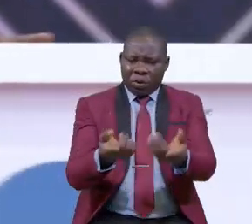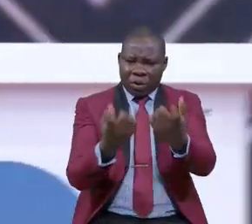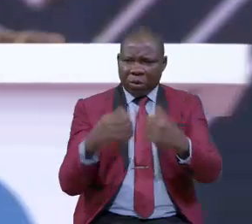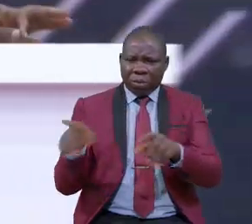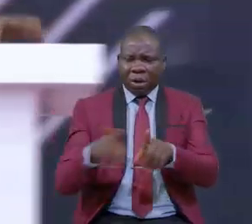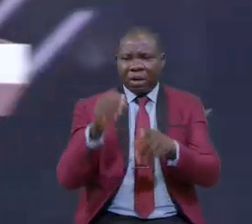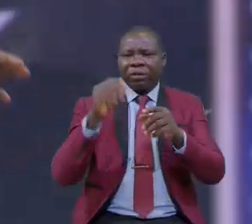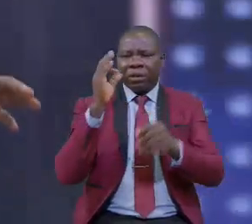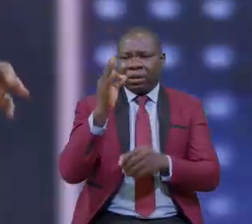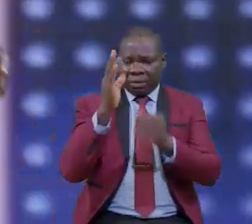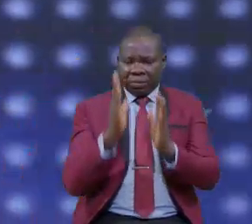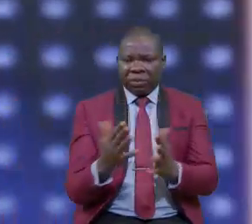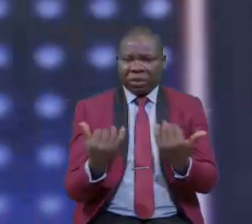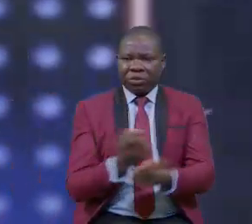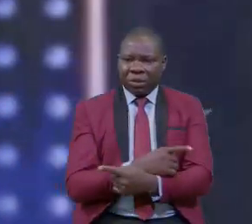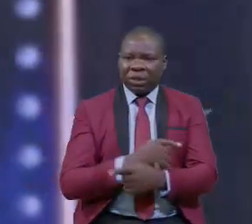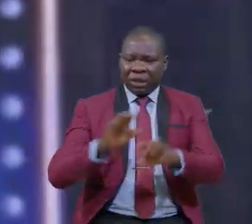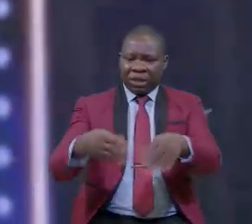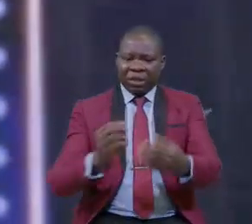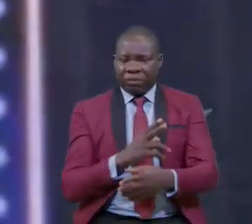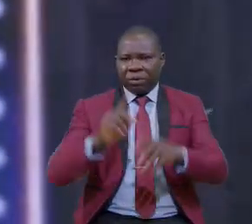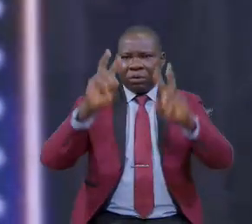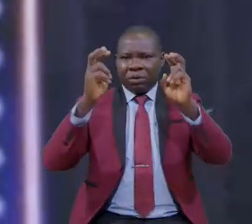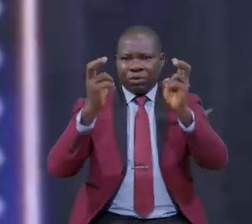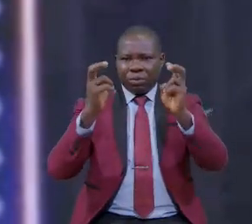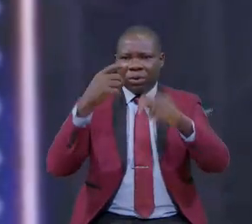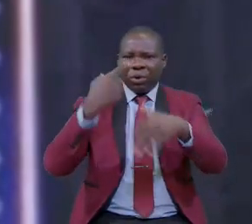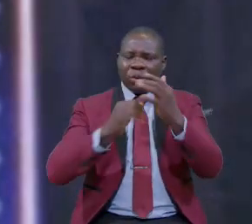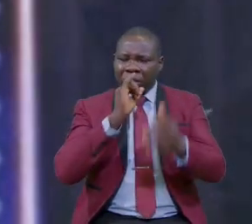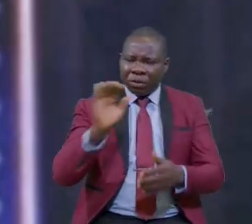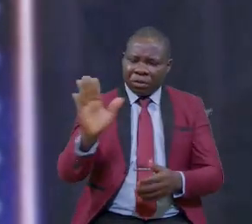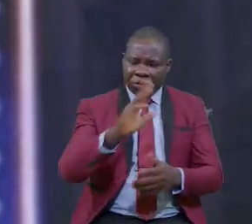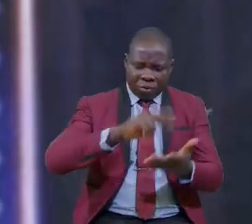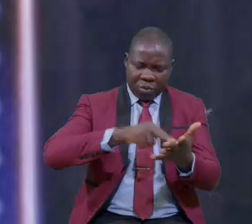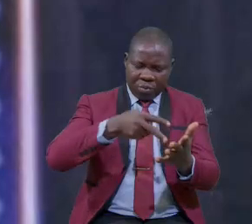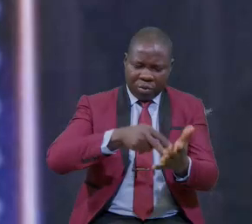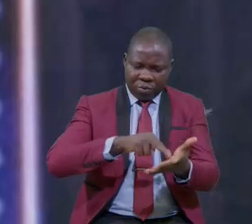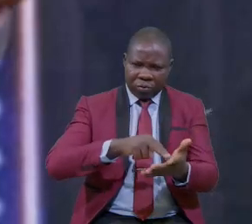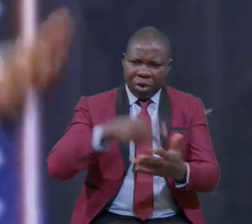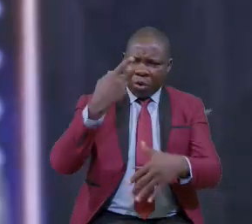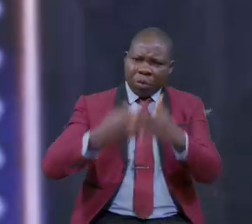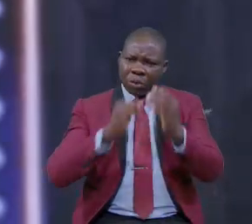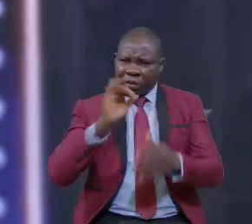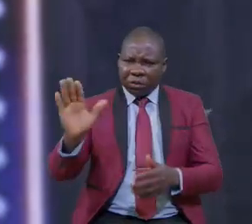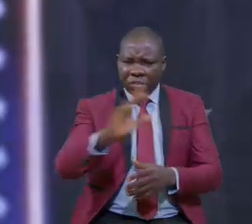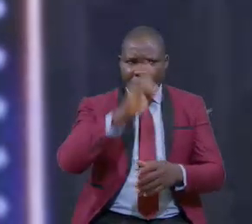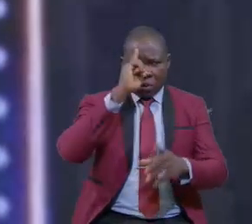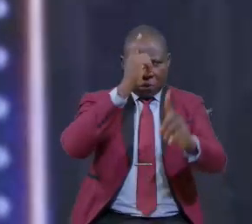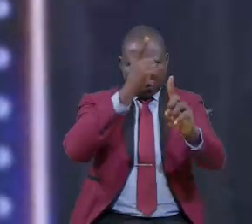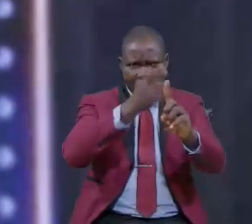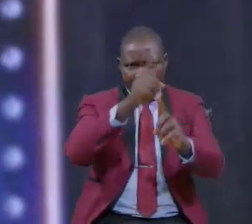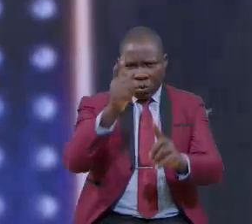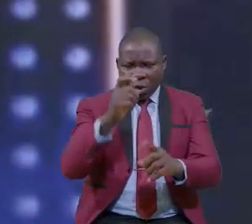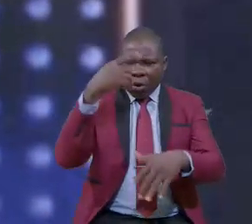the purpose? What's the goal? What are you focusing on? And what's the goal? They don't have any goal. It's